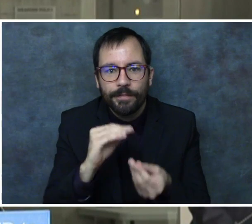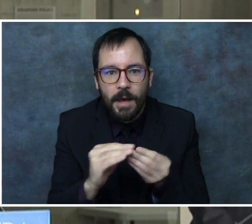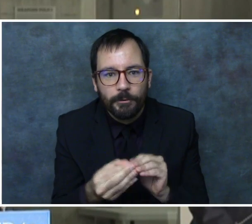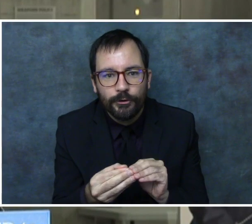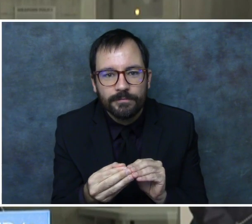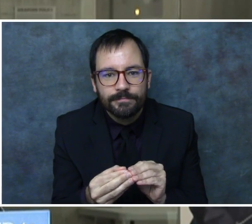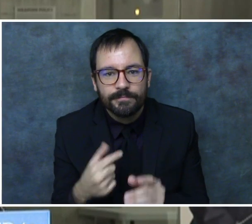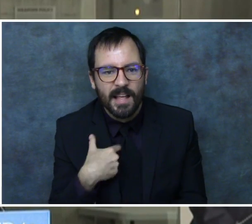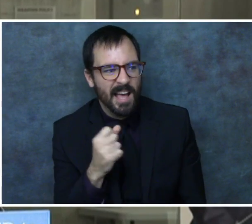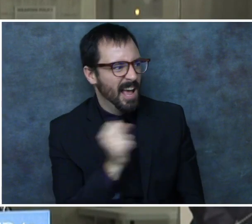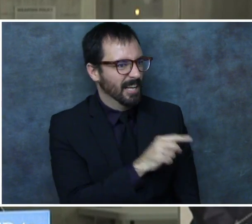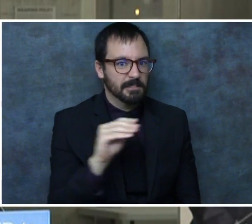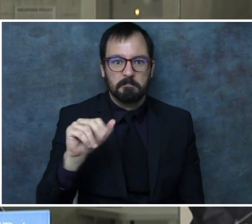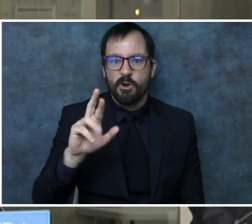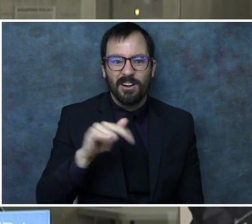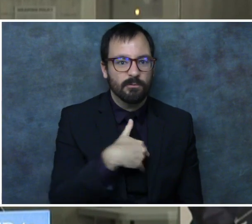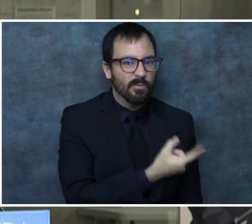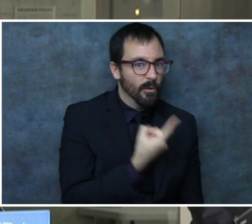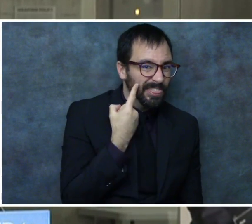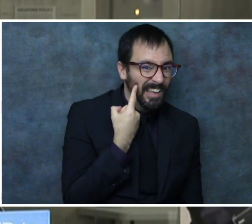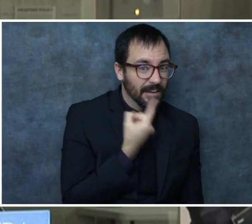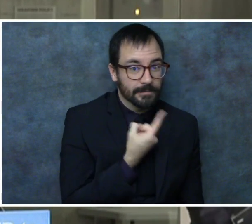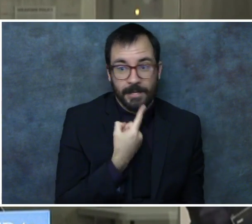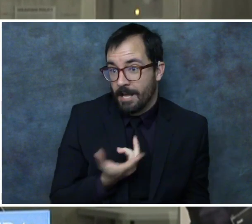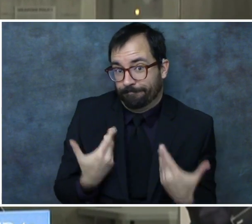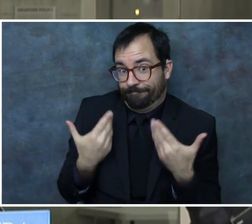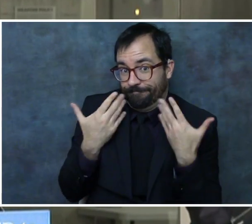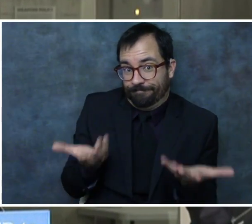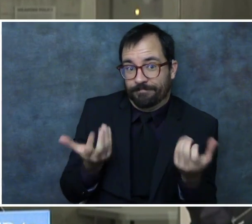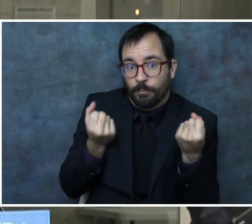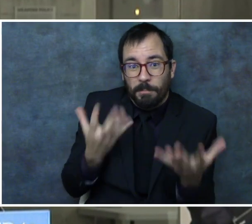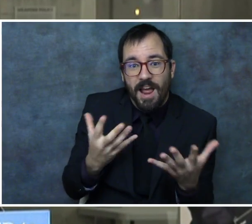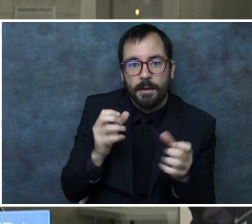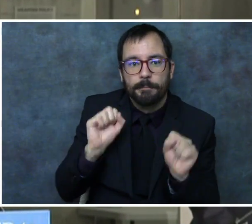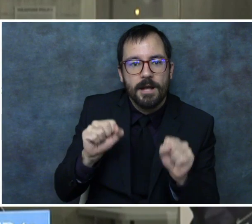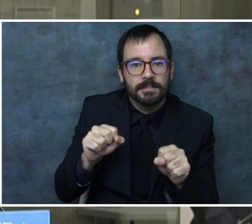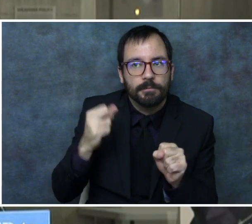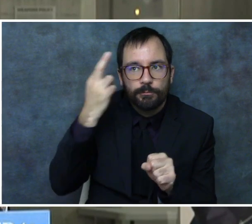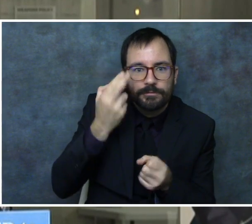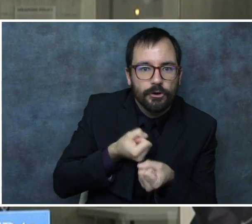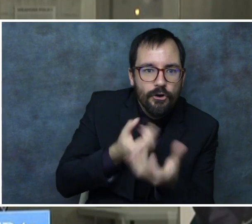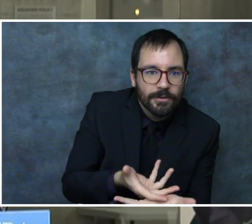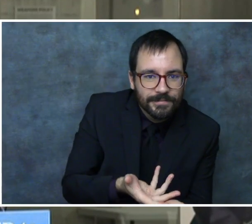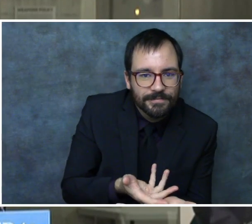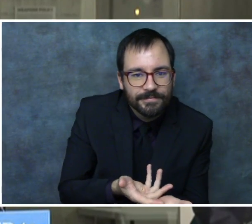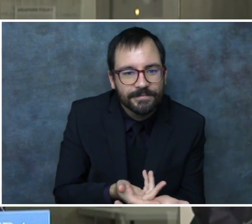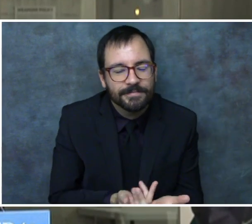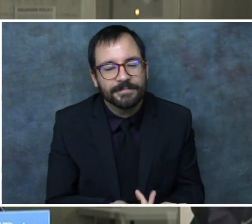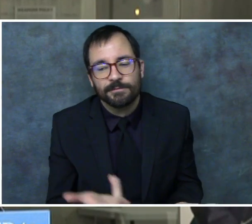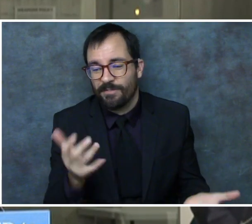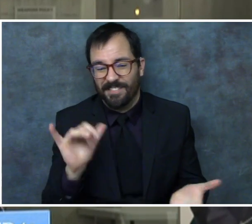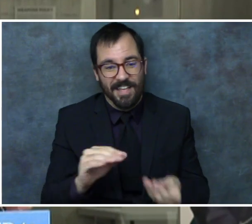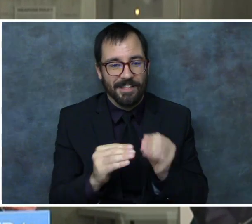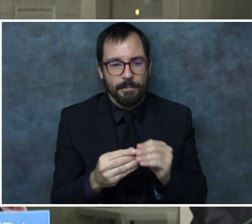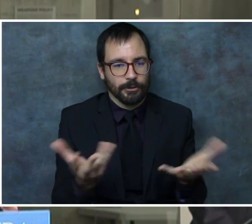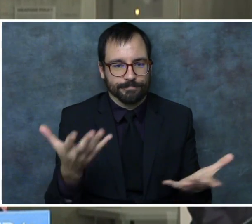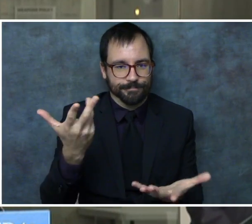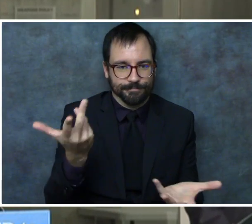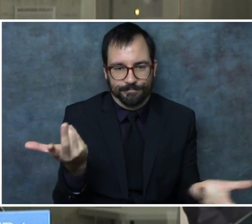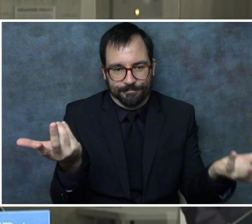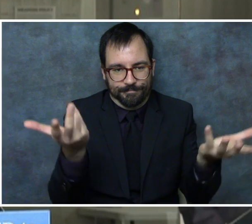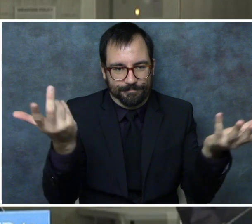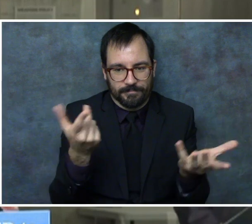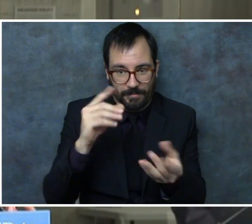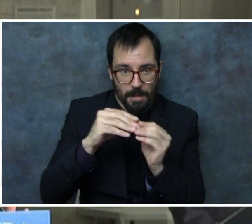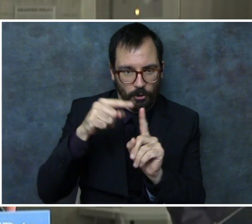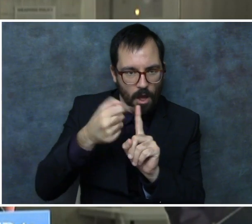too many factors right now that we're looking at. So it's not just a number. It's where we are in the virus in different neighborhoods. It's where